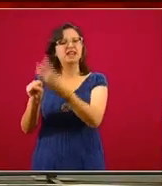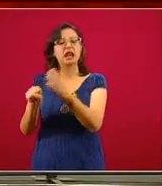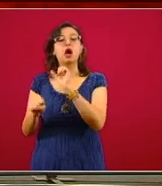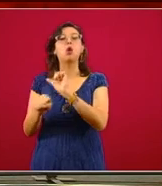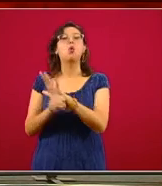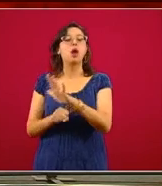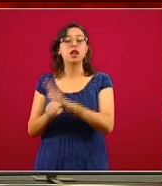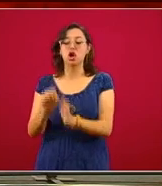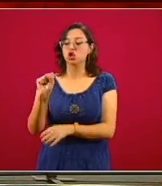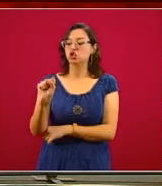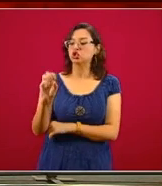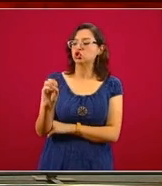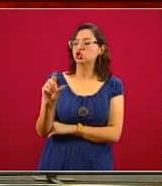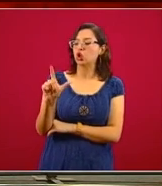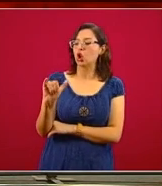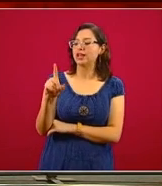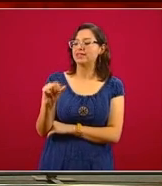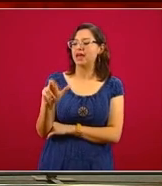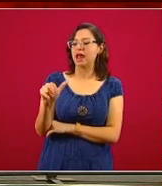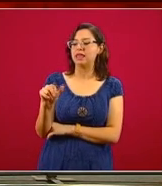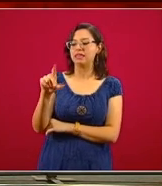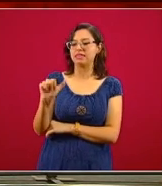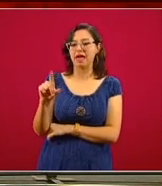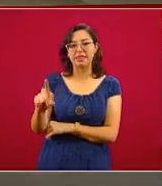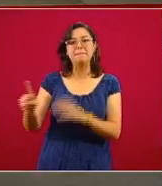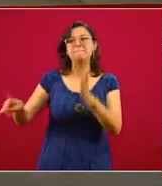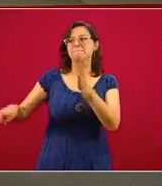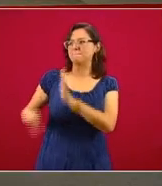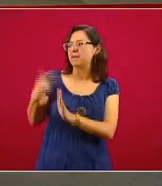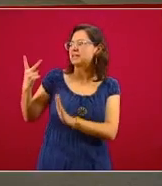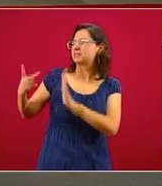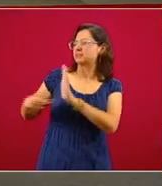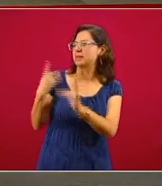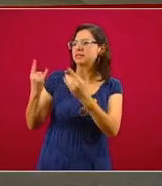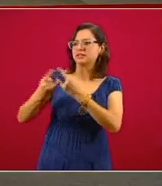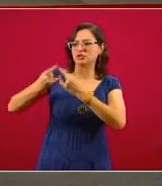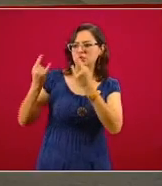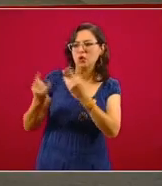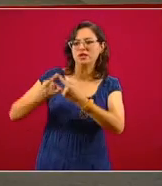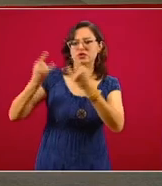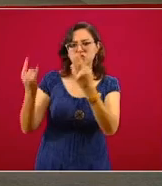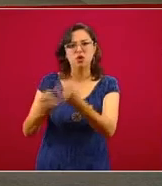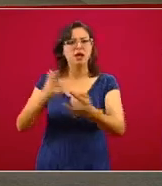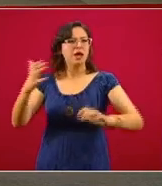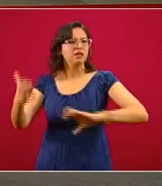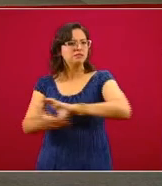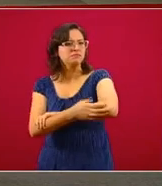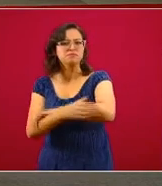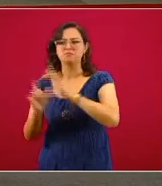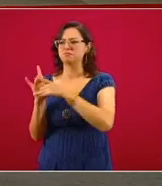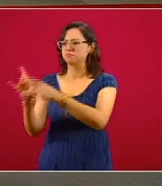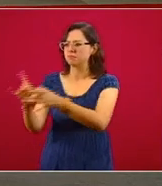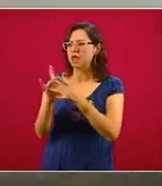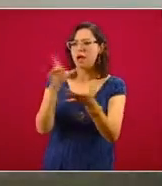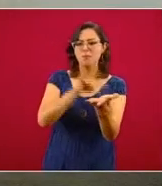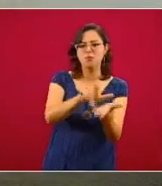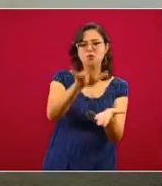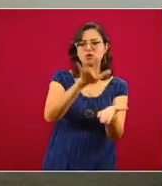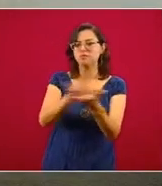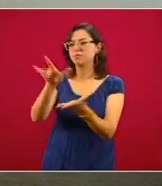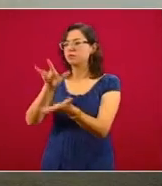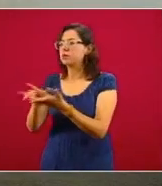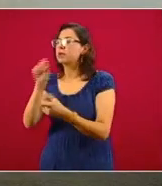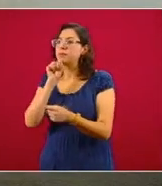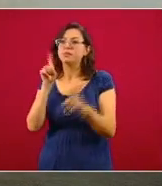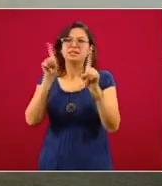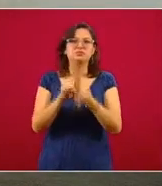in 85, just like in 2017. Solidarity is what has helped, as what has led us to